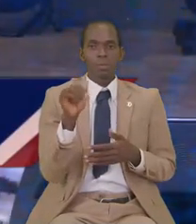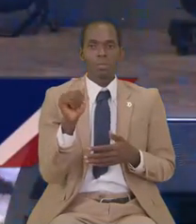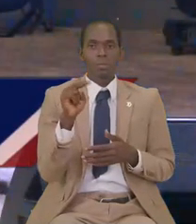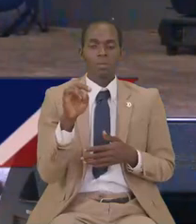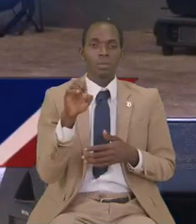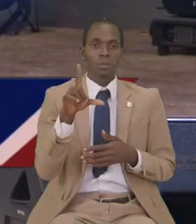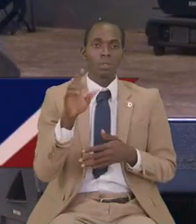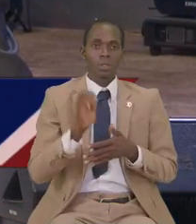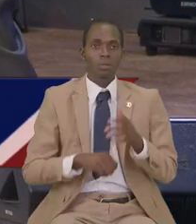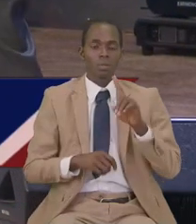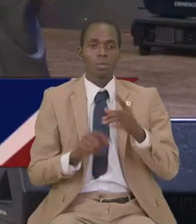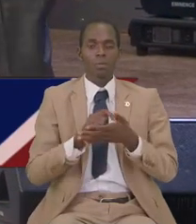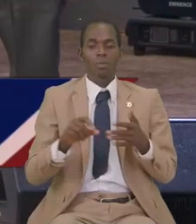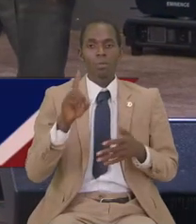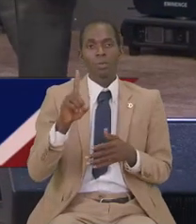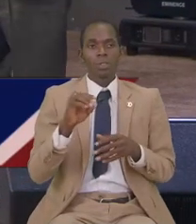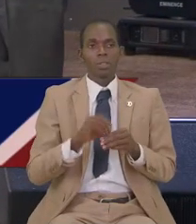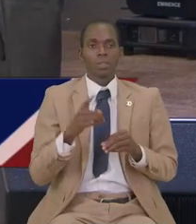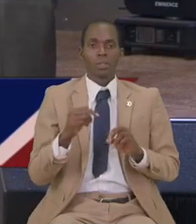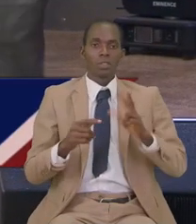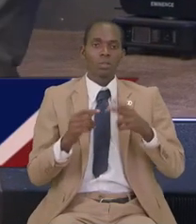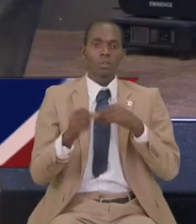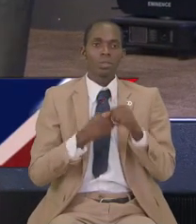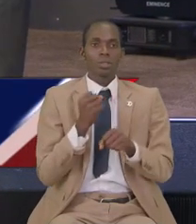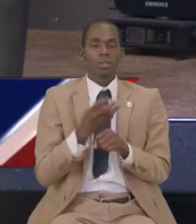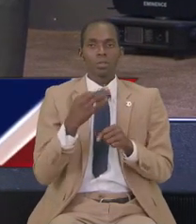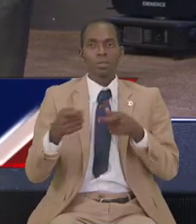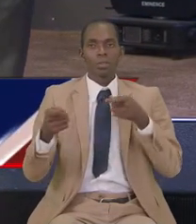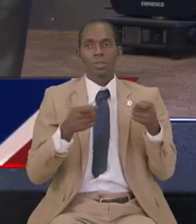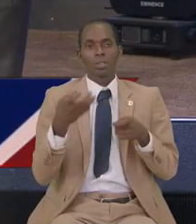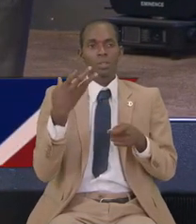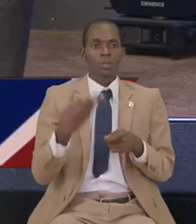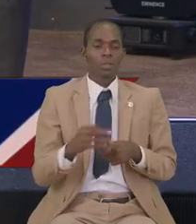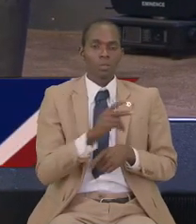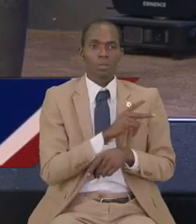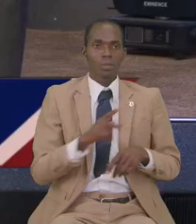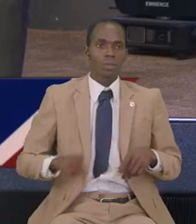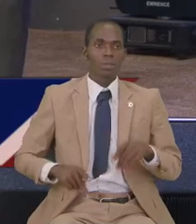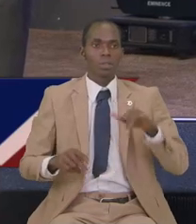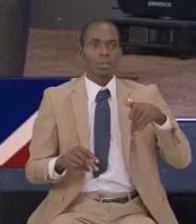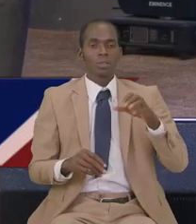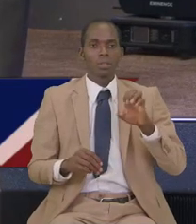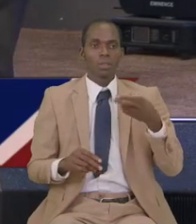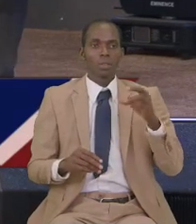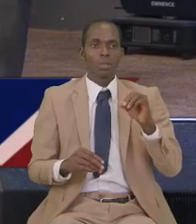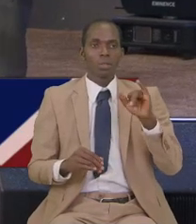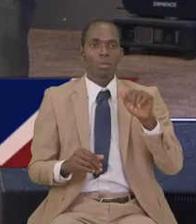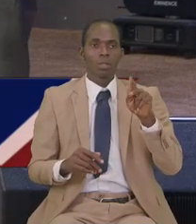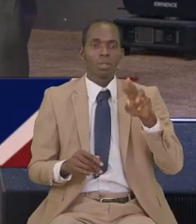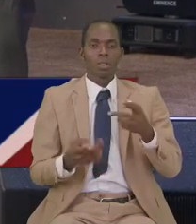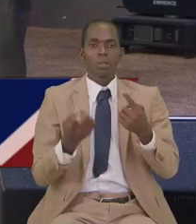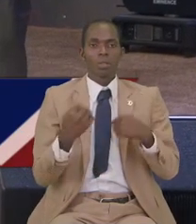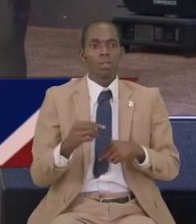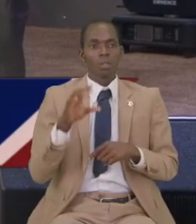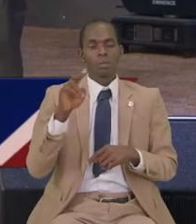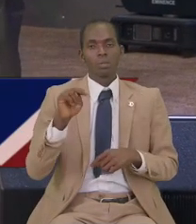please. Daniel chapter 1, verse 1. In the third year of the reign of Jehoiakim, king of Judah, came Nebuchadnezzar, king